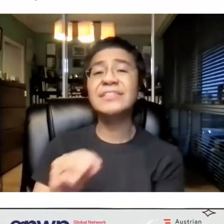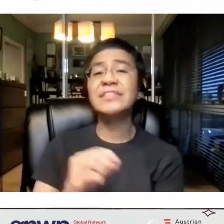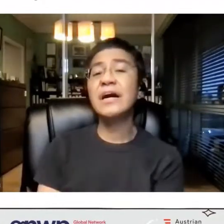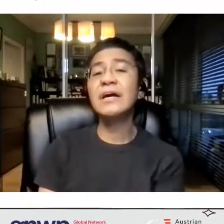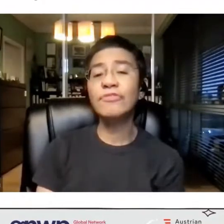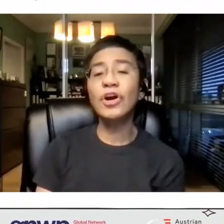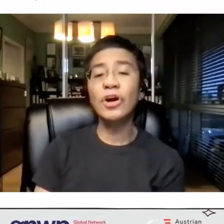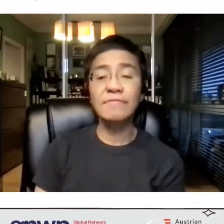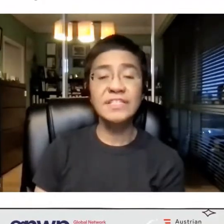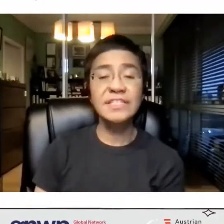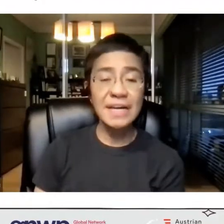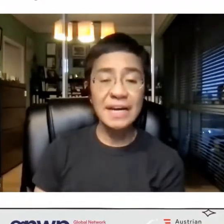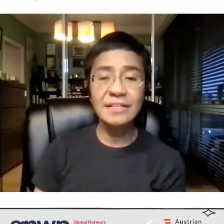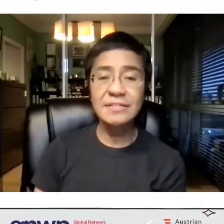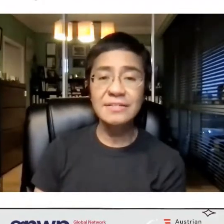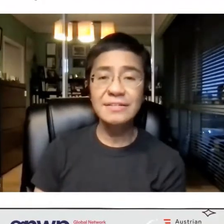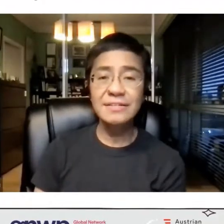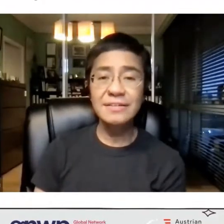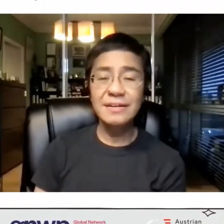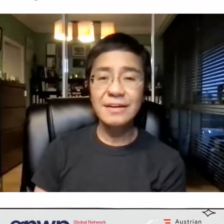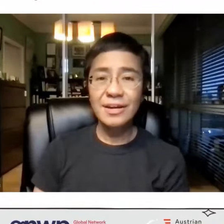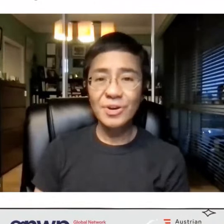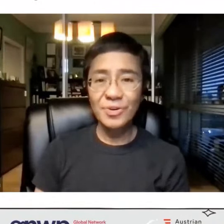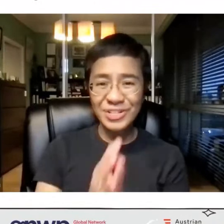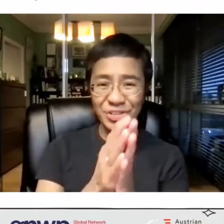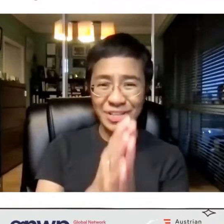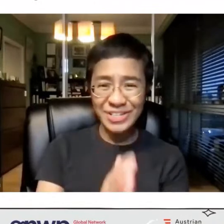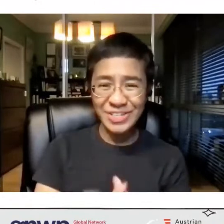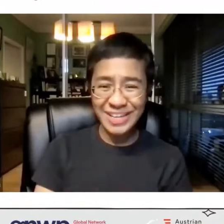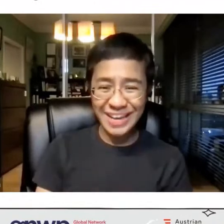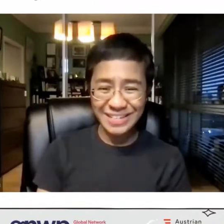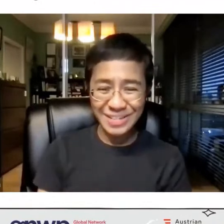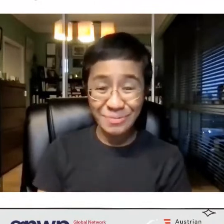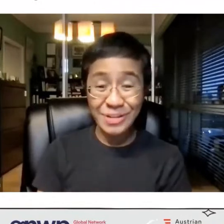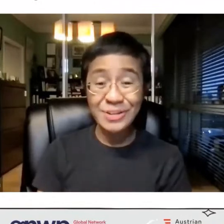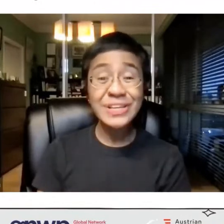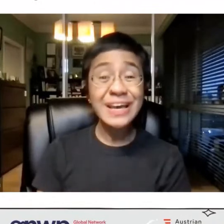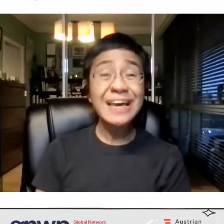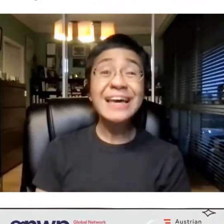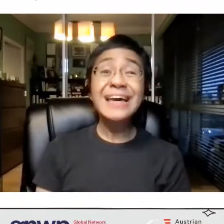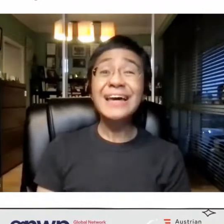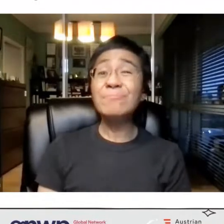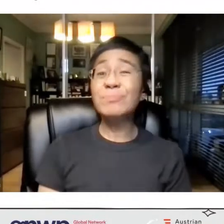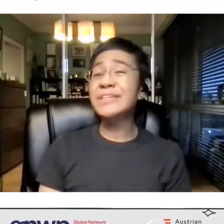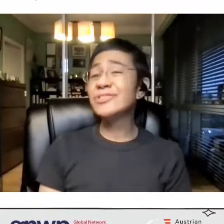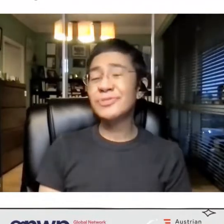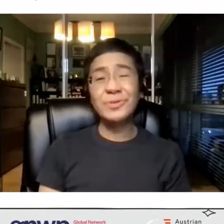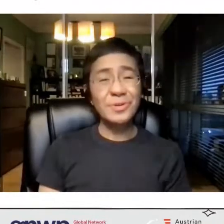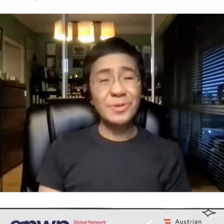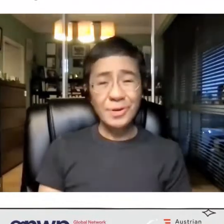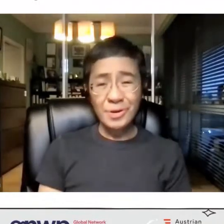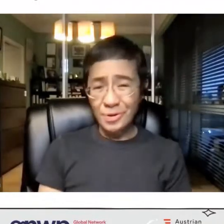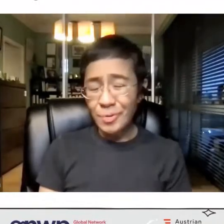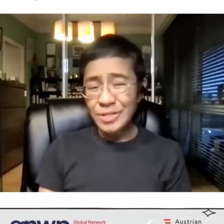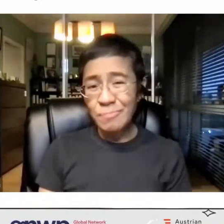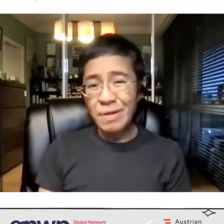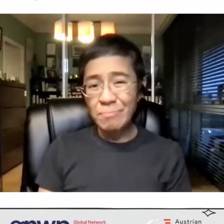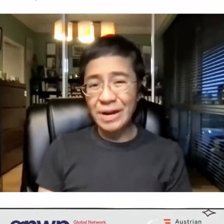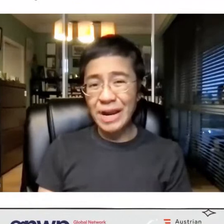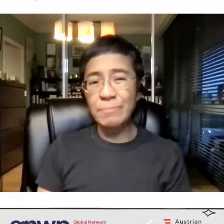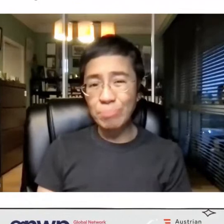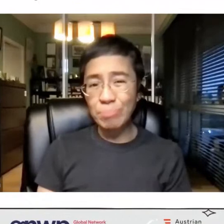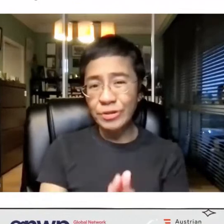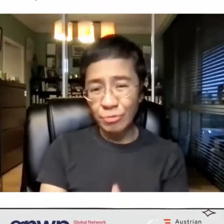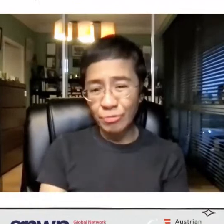do, and it's time for all of us to act. Congratulations again to the winners, and please